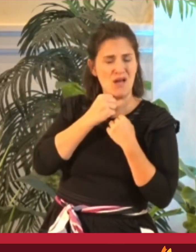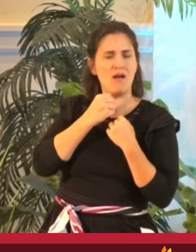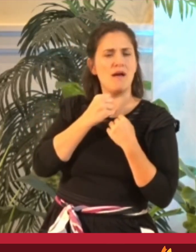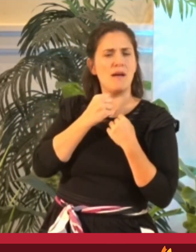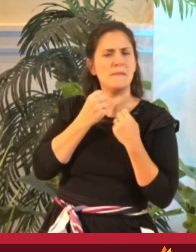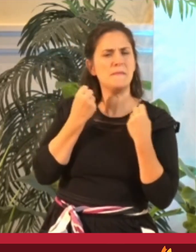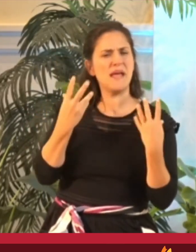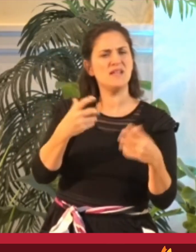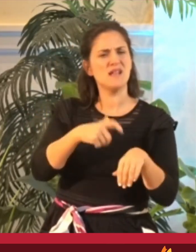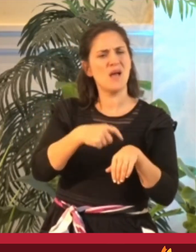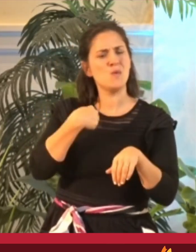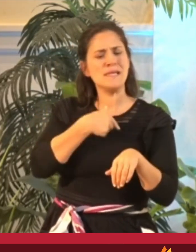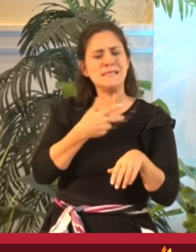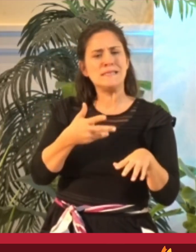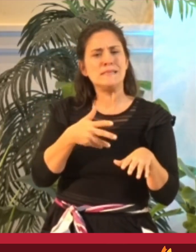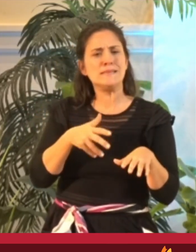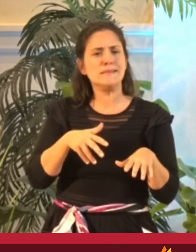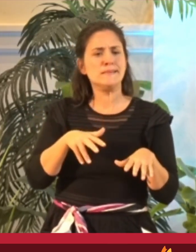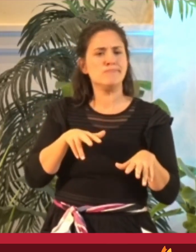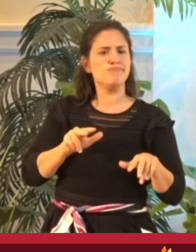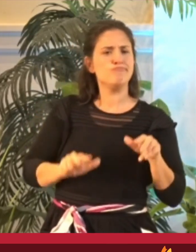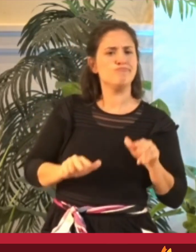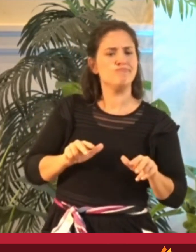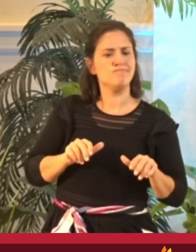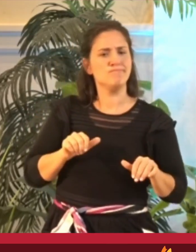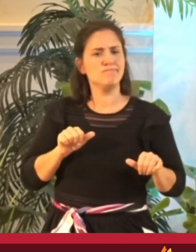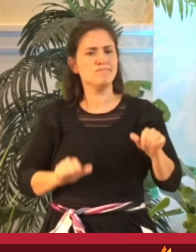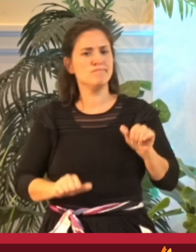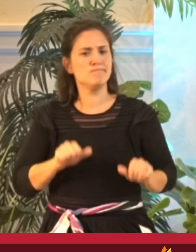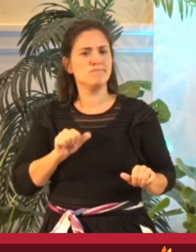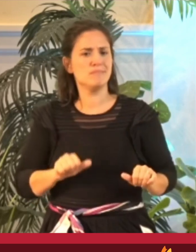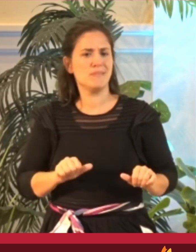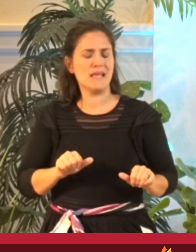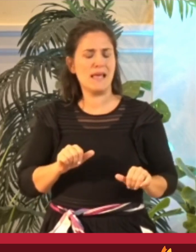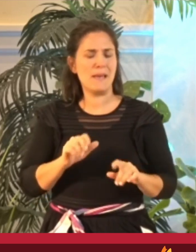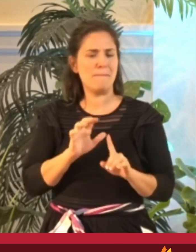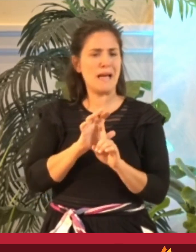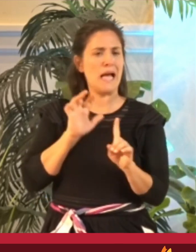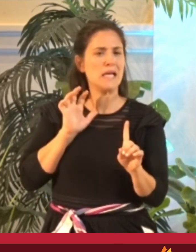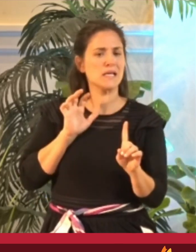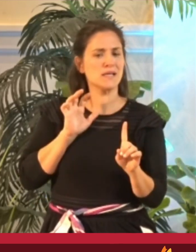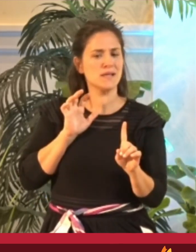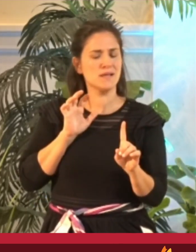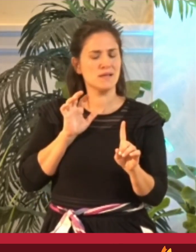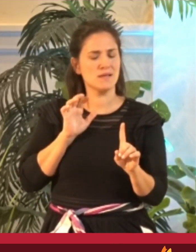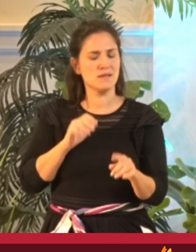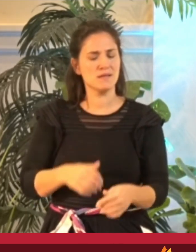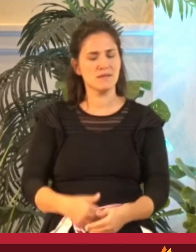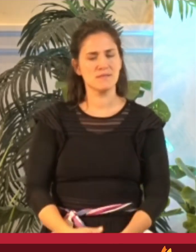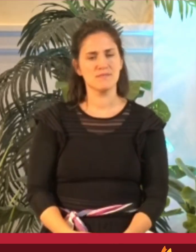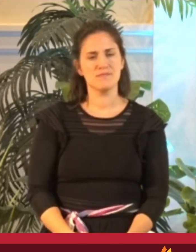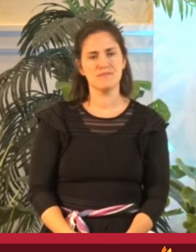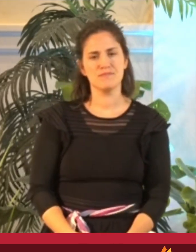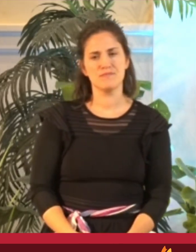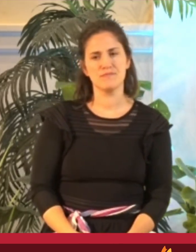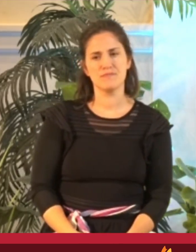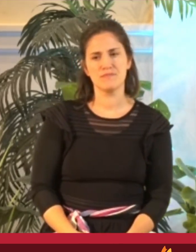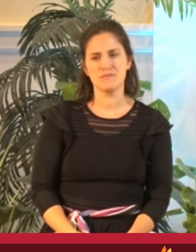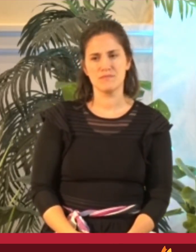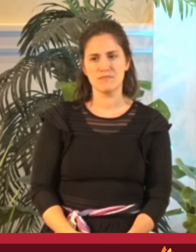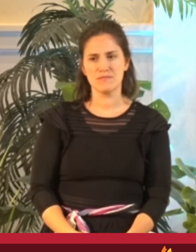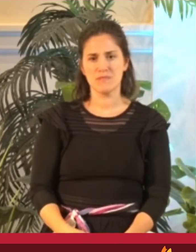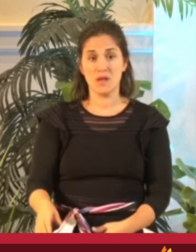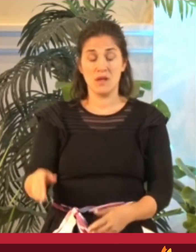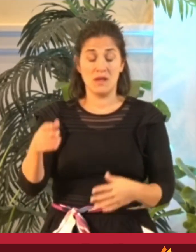back. Fear, uncertainty, discomfort, worrying about getting